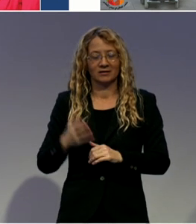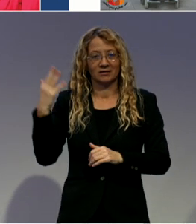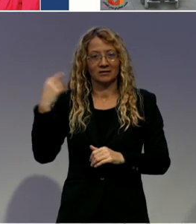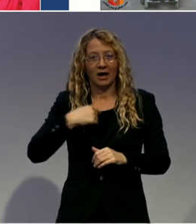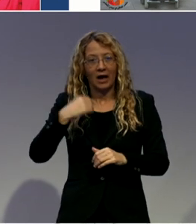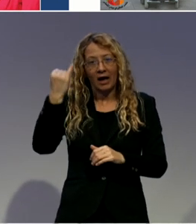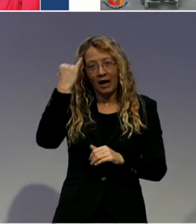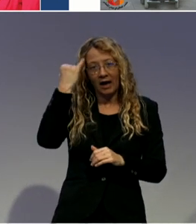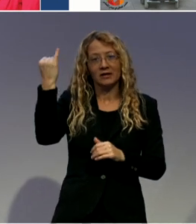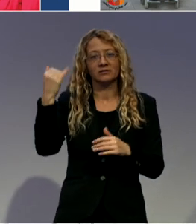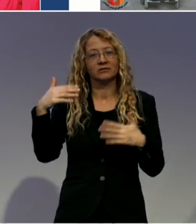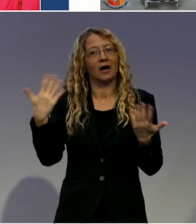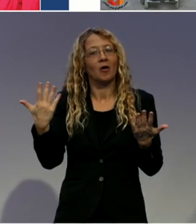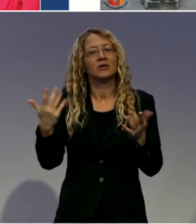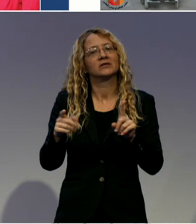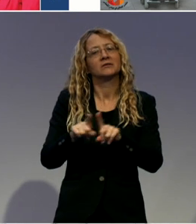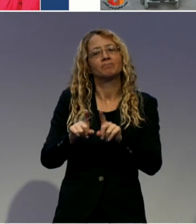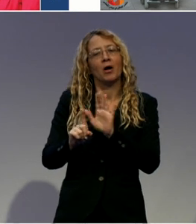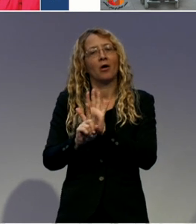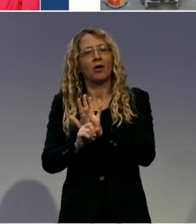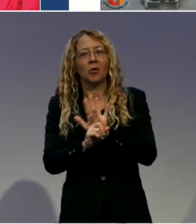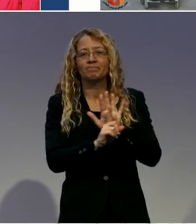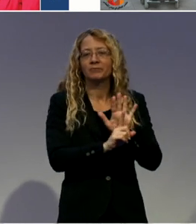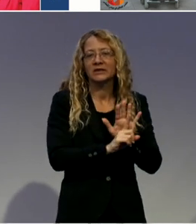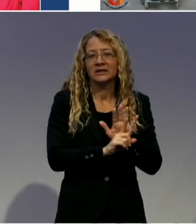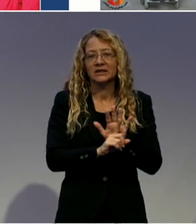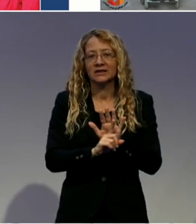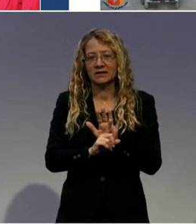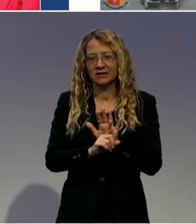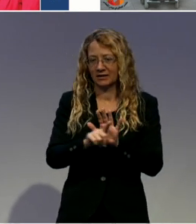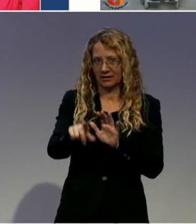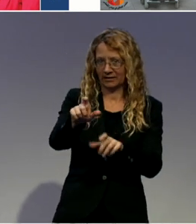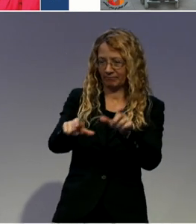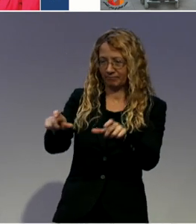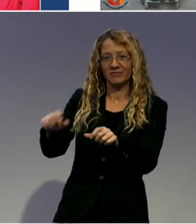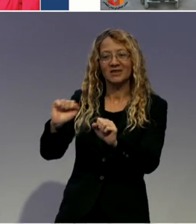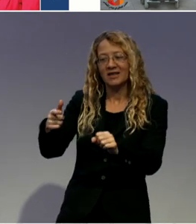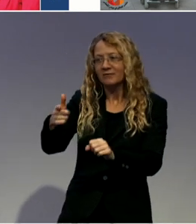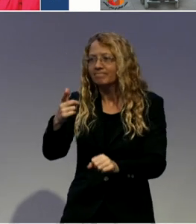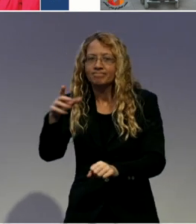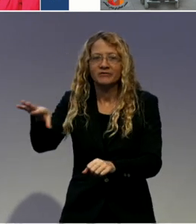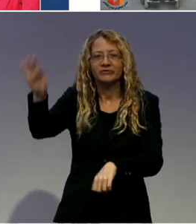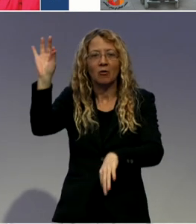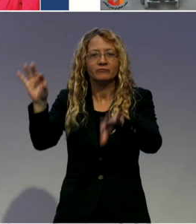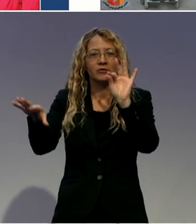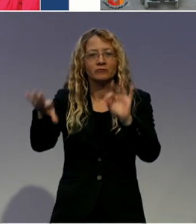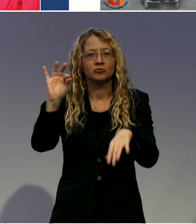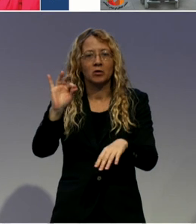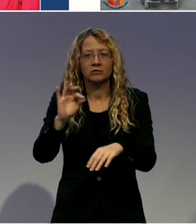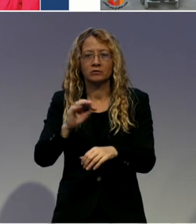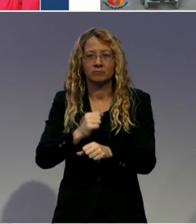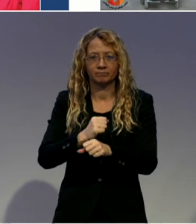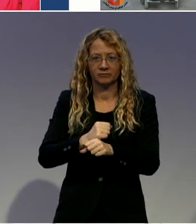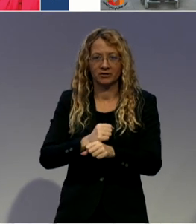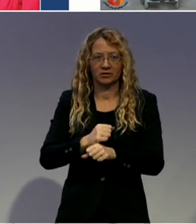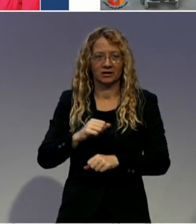person. Now, the lady in the middle, her name is Rasha Sengari. She's a polio victim, but now she's a member of the municipality of the